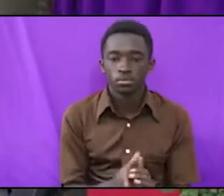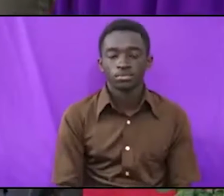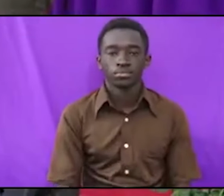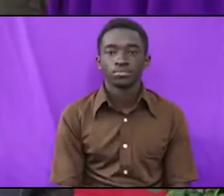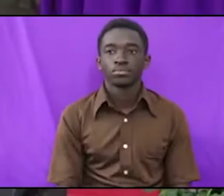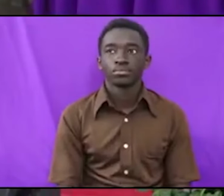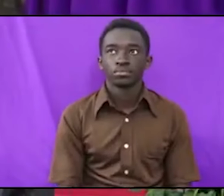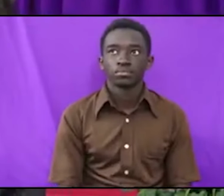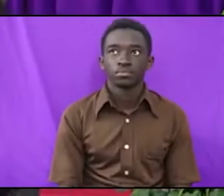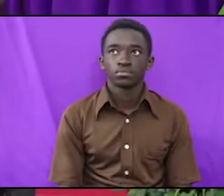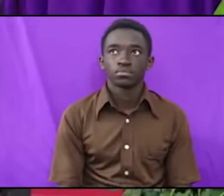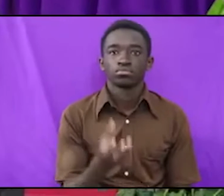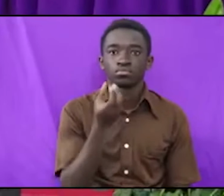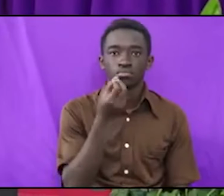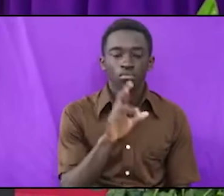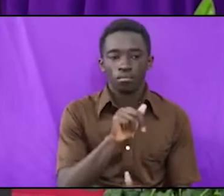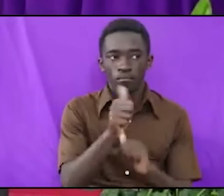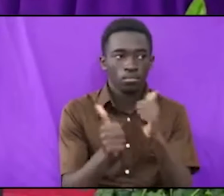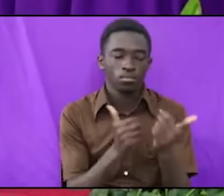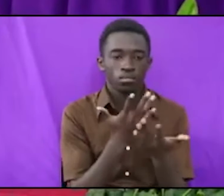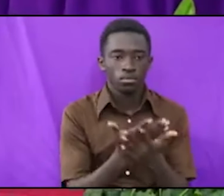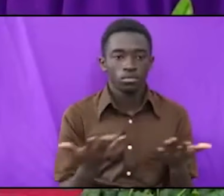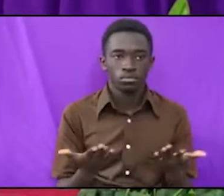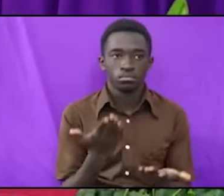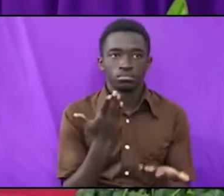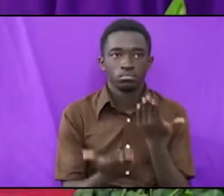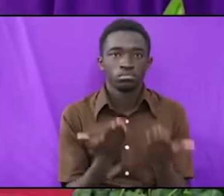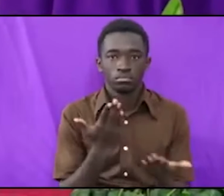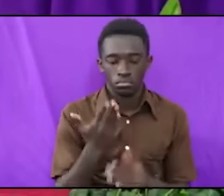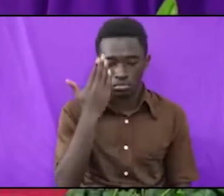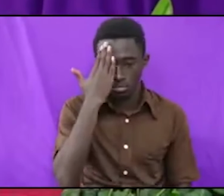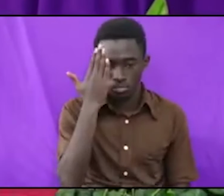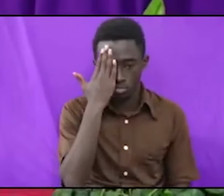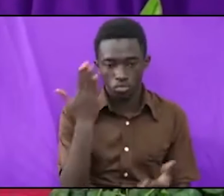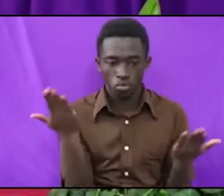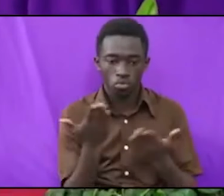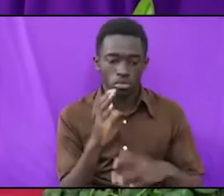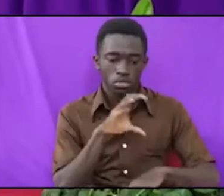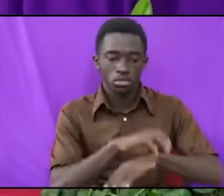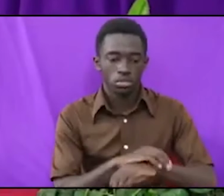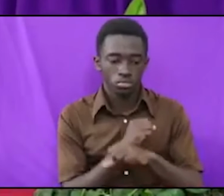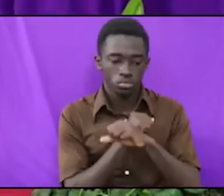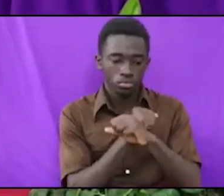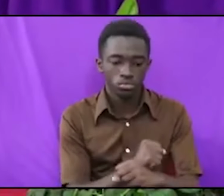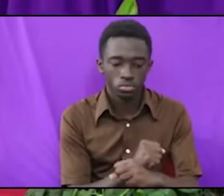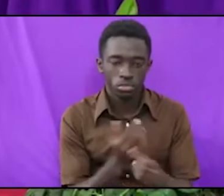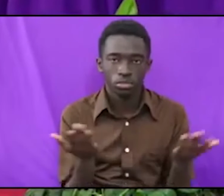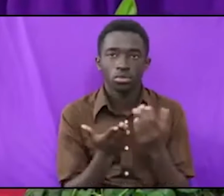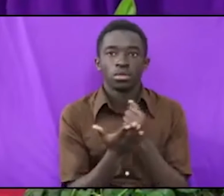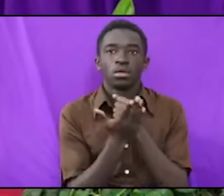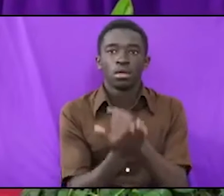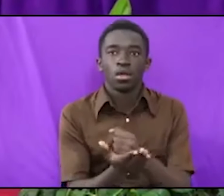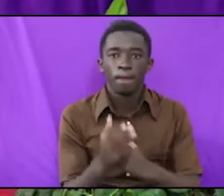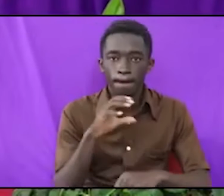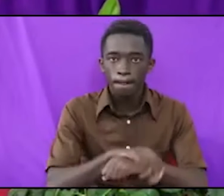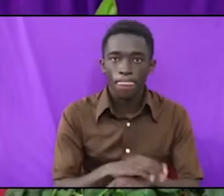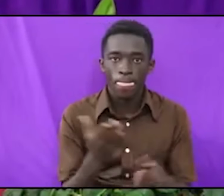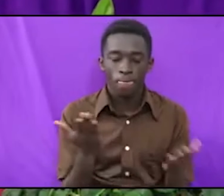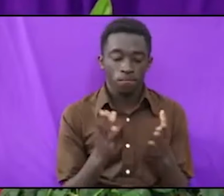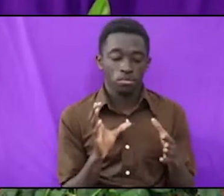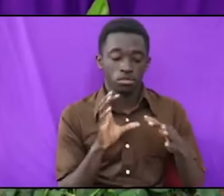or to other things, so that if they know this is where I'll get my protection, I'll get my help, so I better align myself to